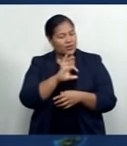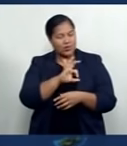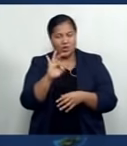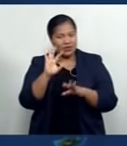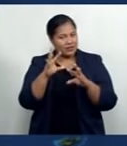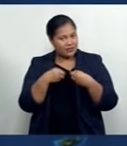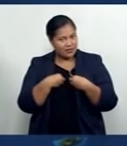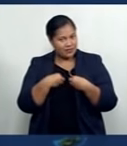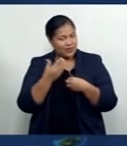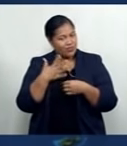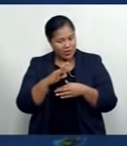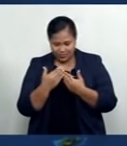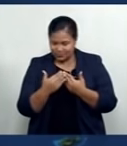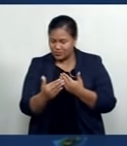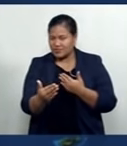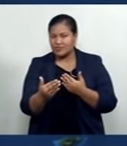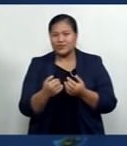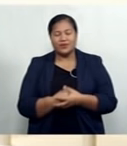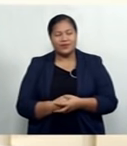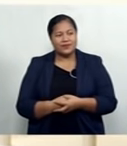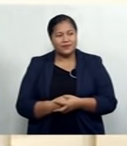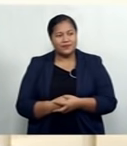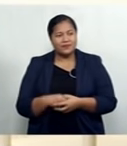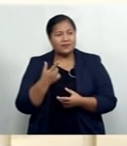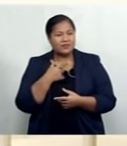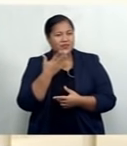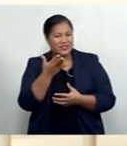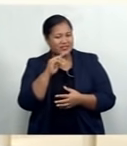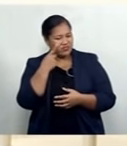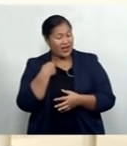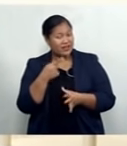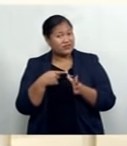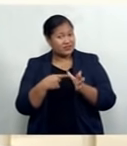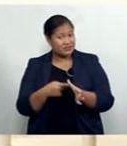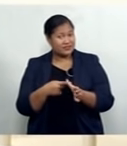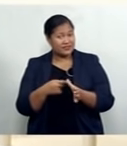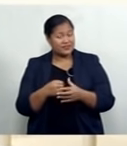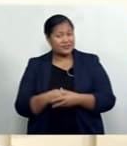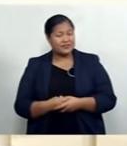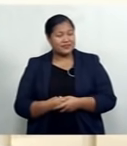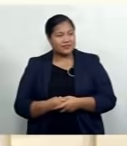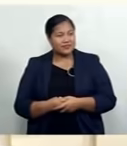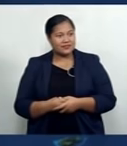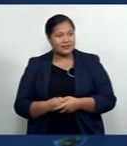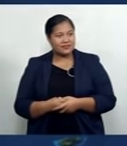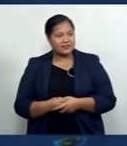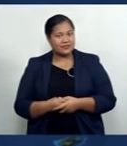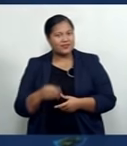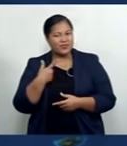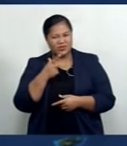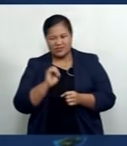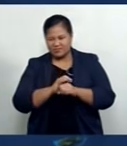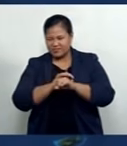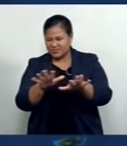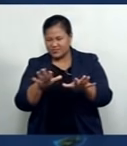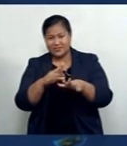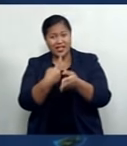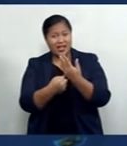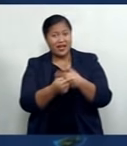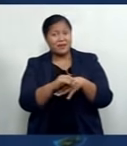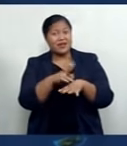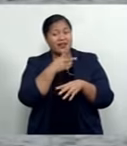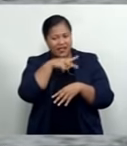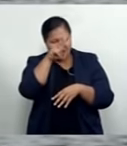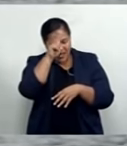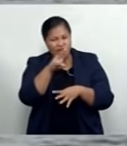we want to keep on moving forward in terms of responding to the outbreak that's happening in Kadamu, in Malolo, and also